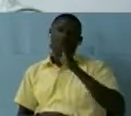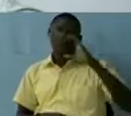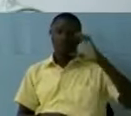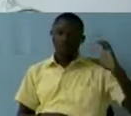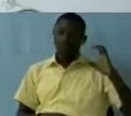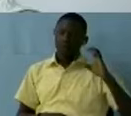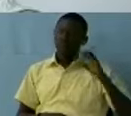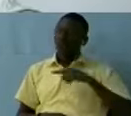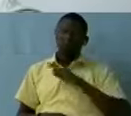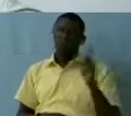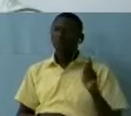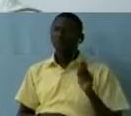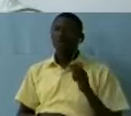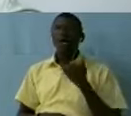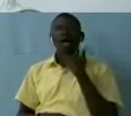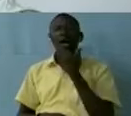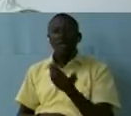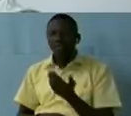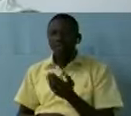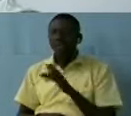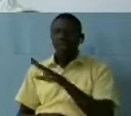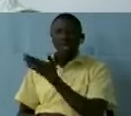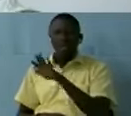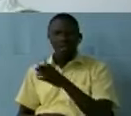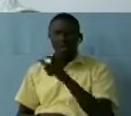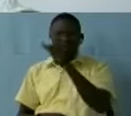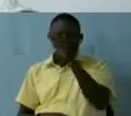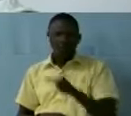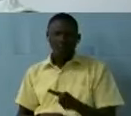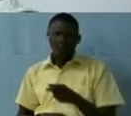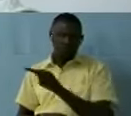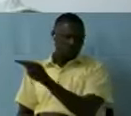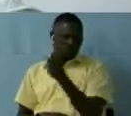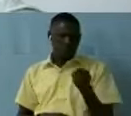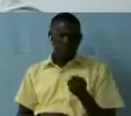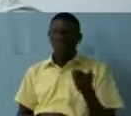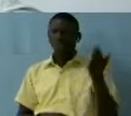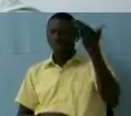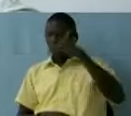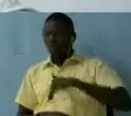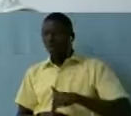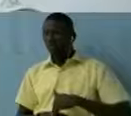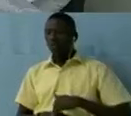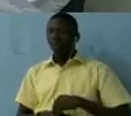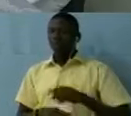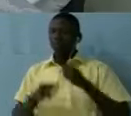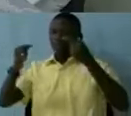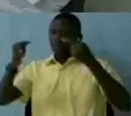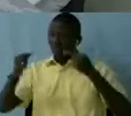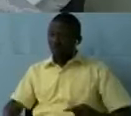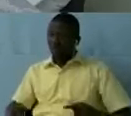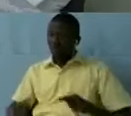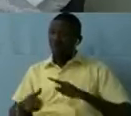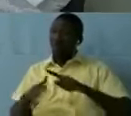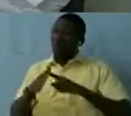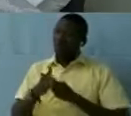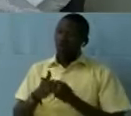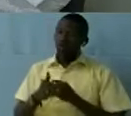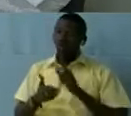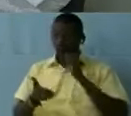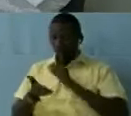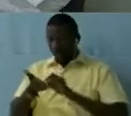not requested any one of them to either testify or to give a statement. Adun TRRC manyin